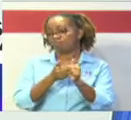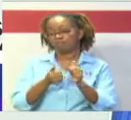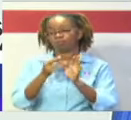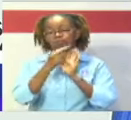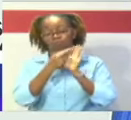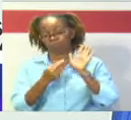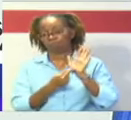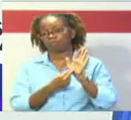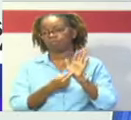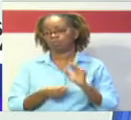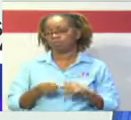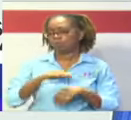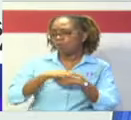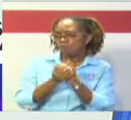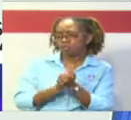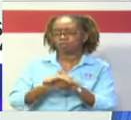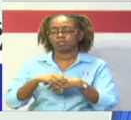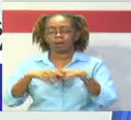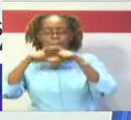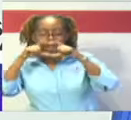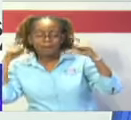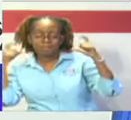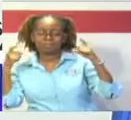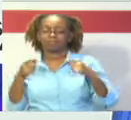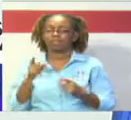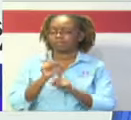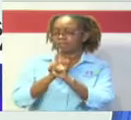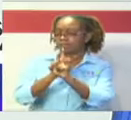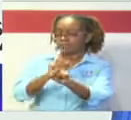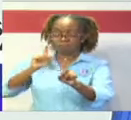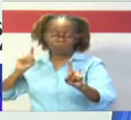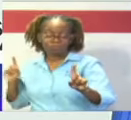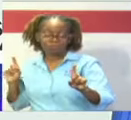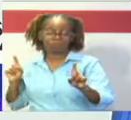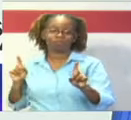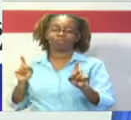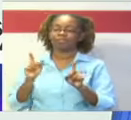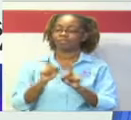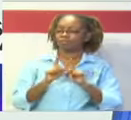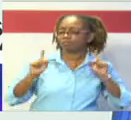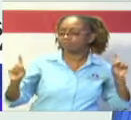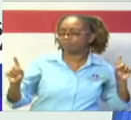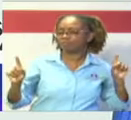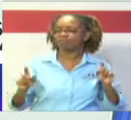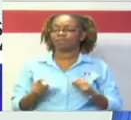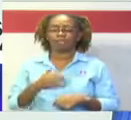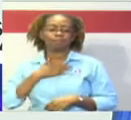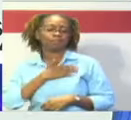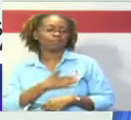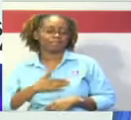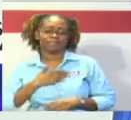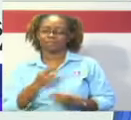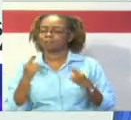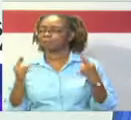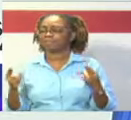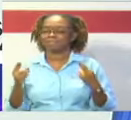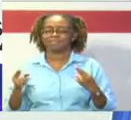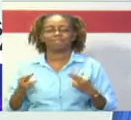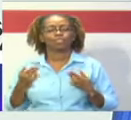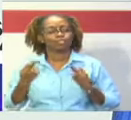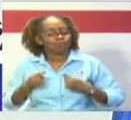your mask, and watch your distance. And let us continue to please ensure that all of us are